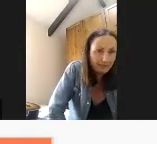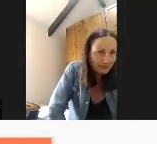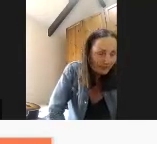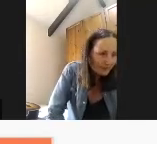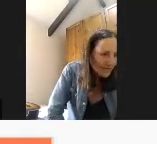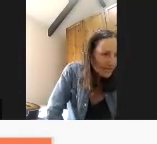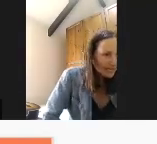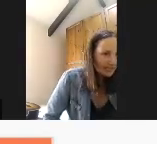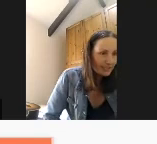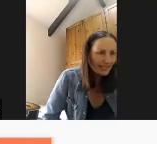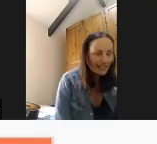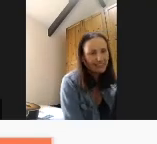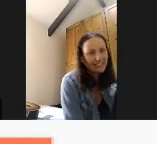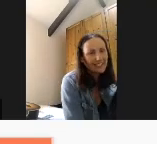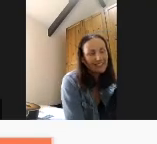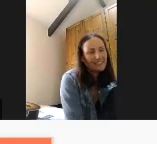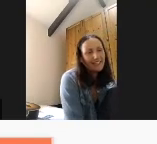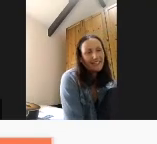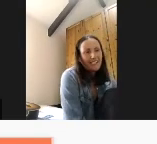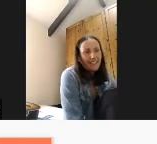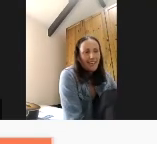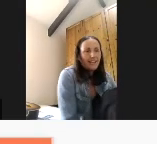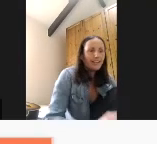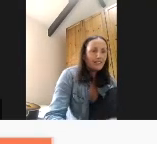thing. To the next slide.